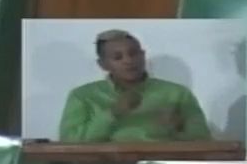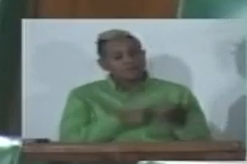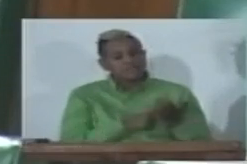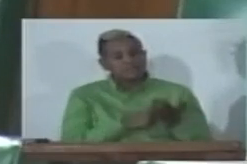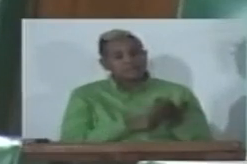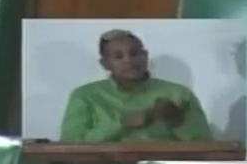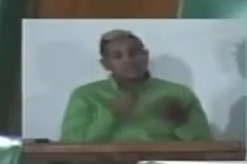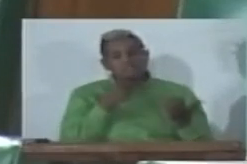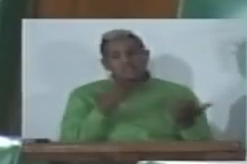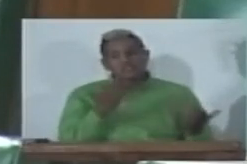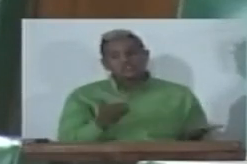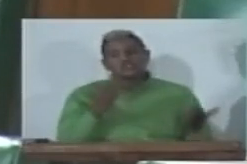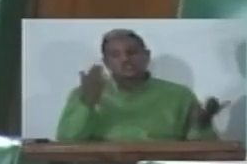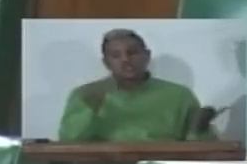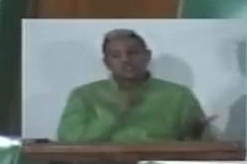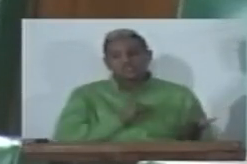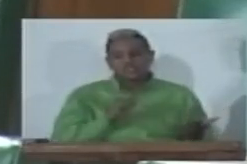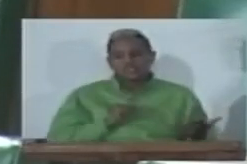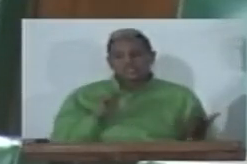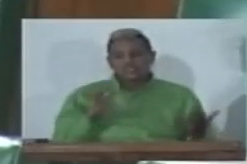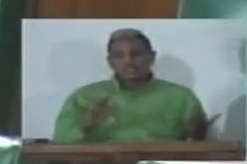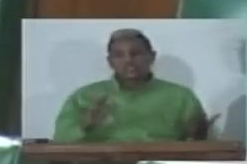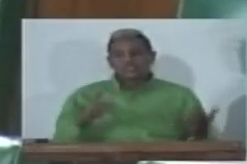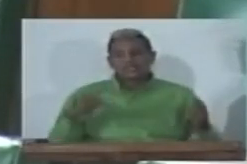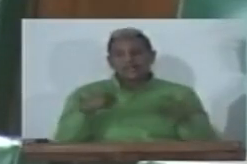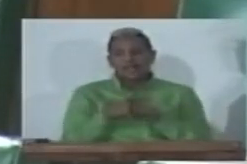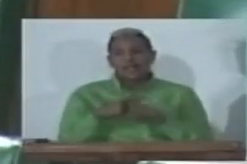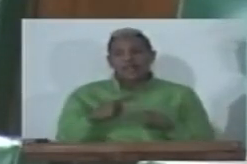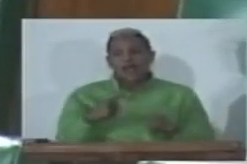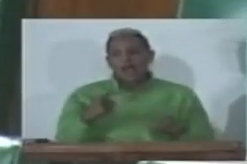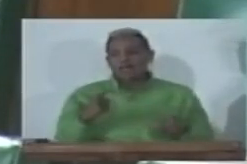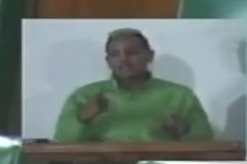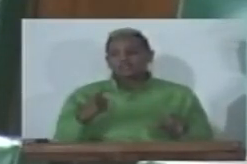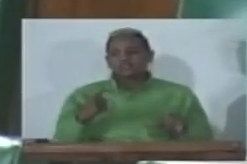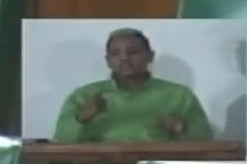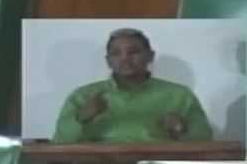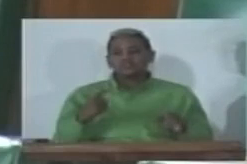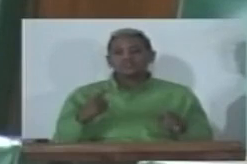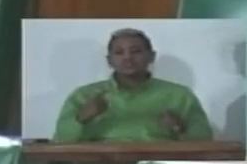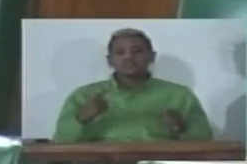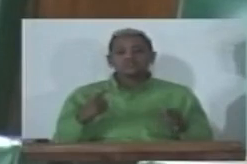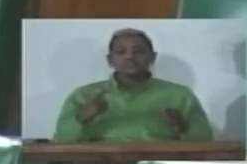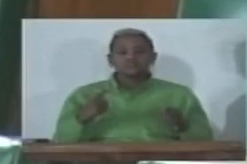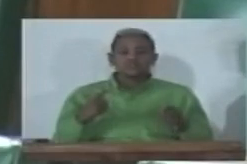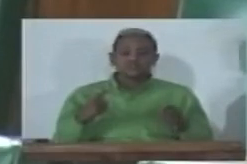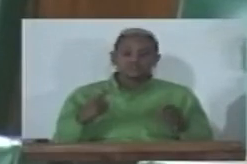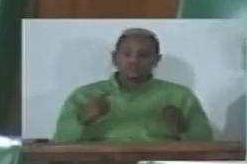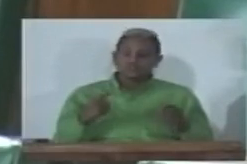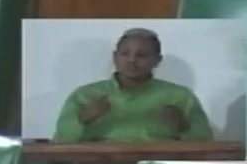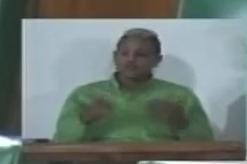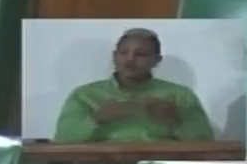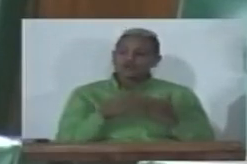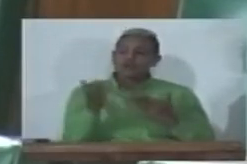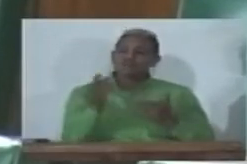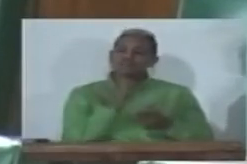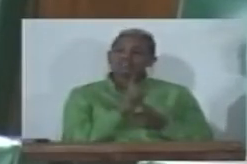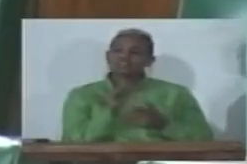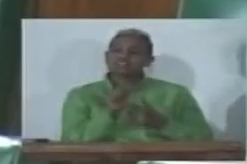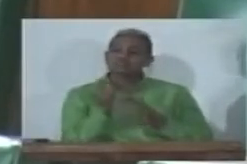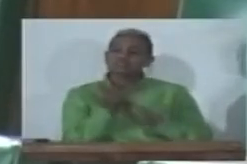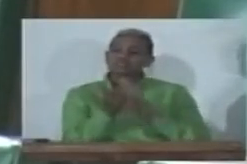suggested that senators clashed over the disabilities